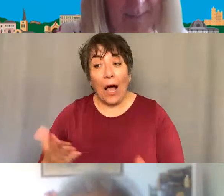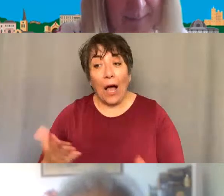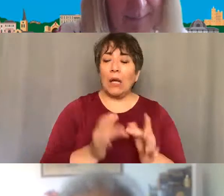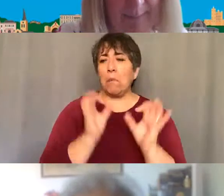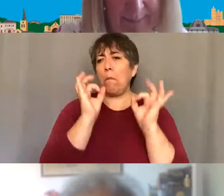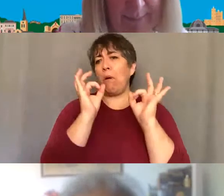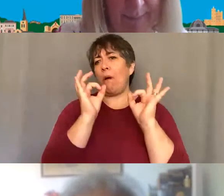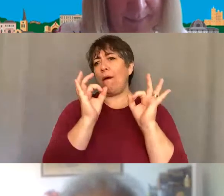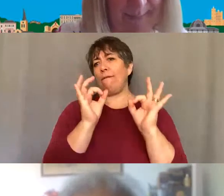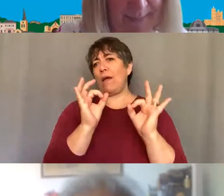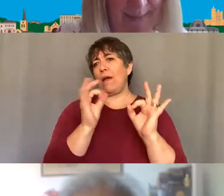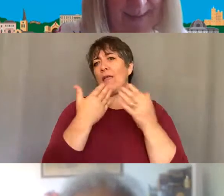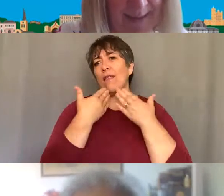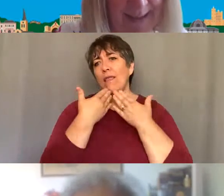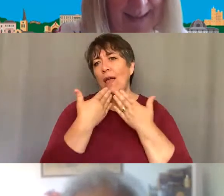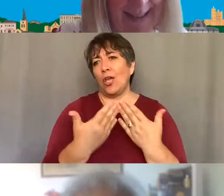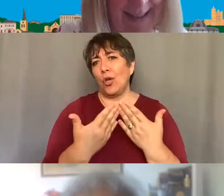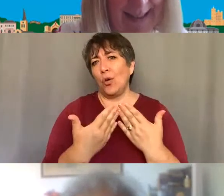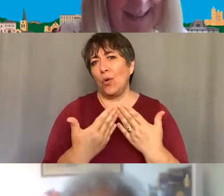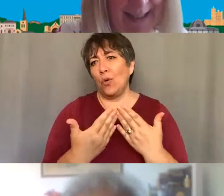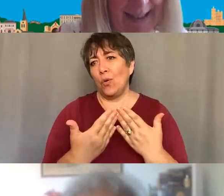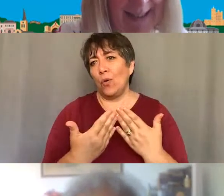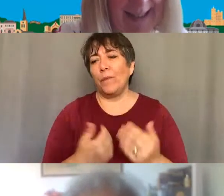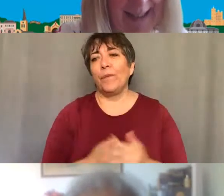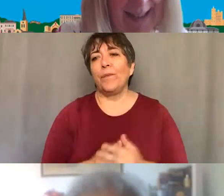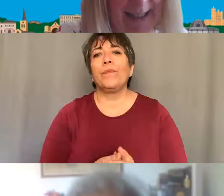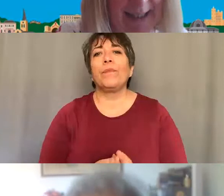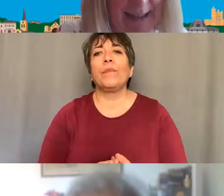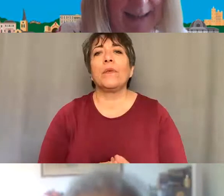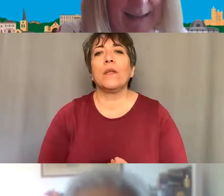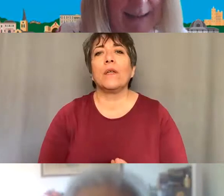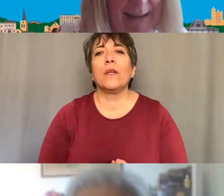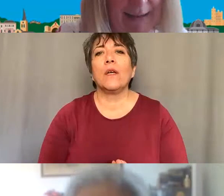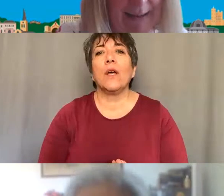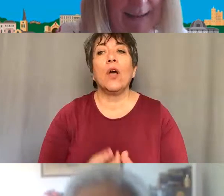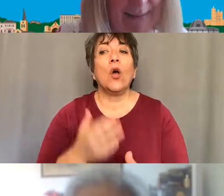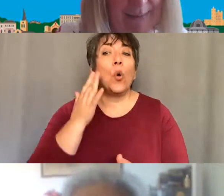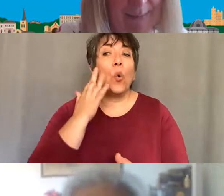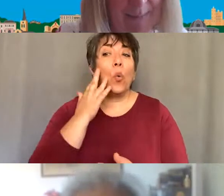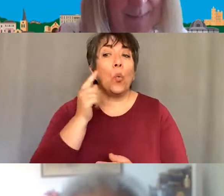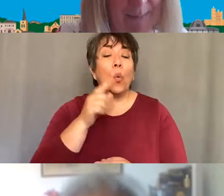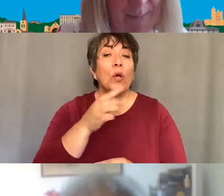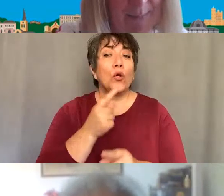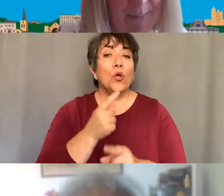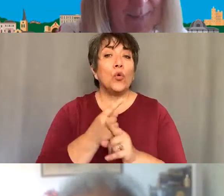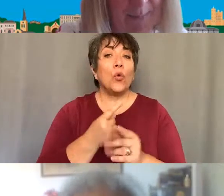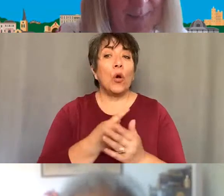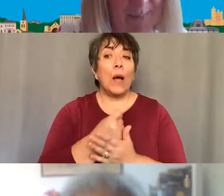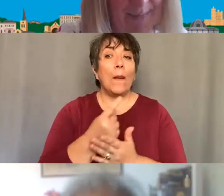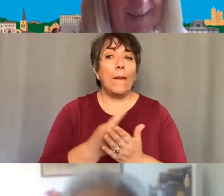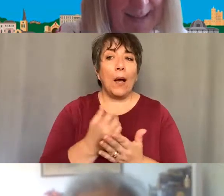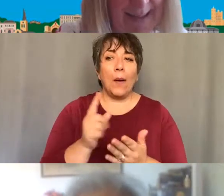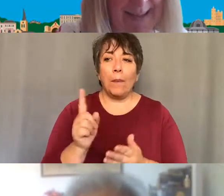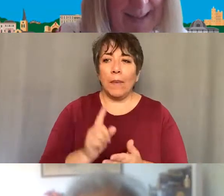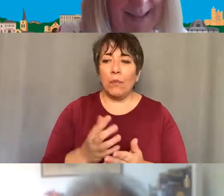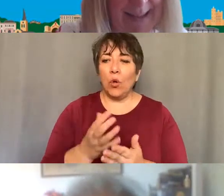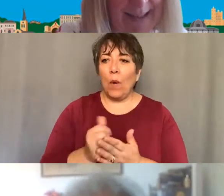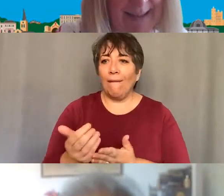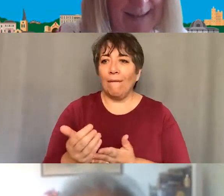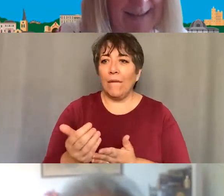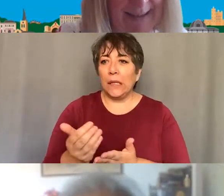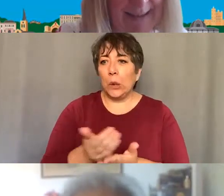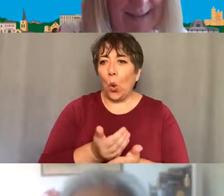perfect. Thank you so much. The only thing is that when you talk about hoarding drugs,